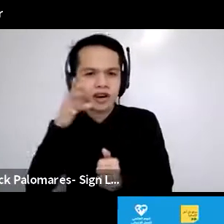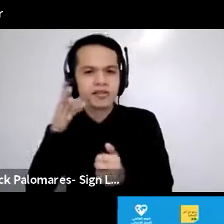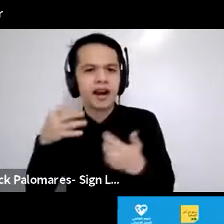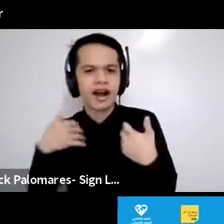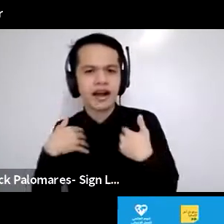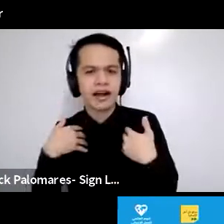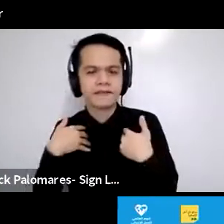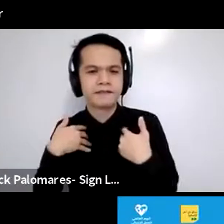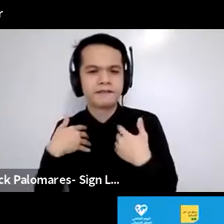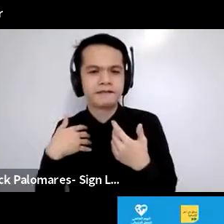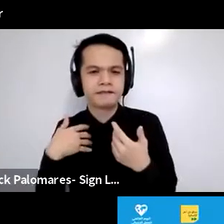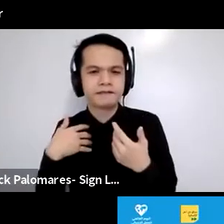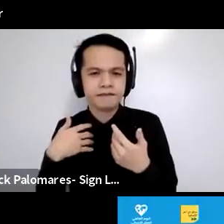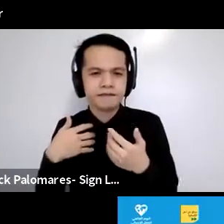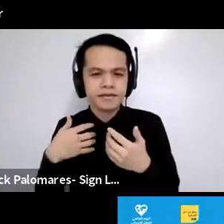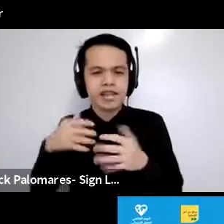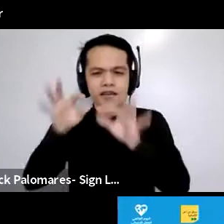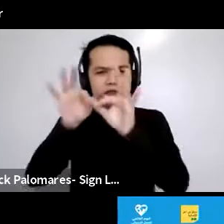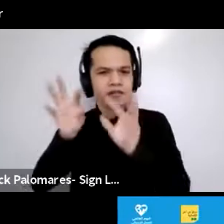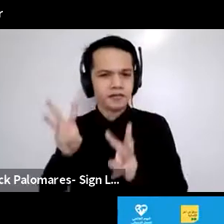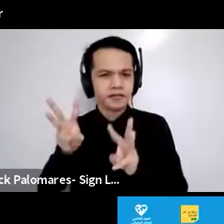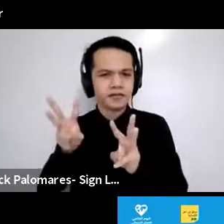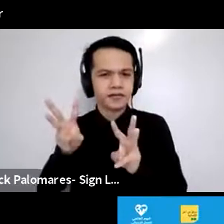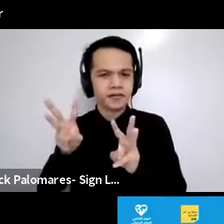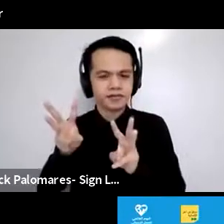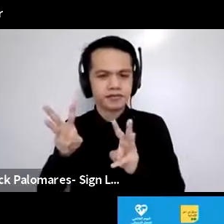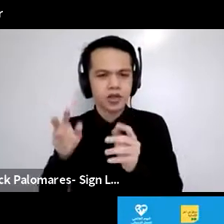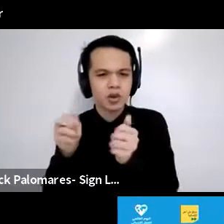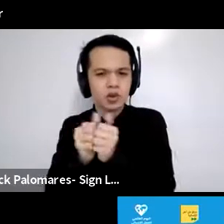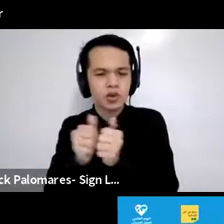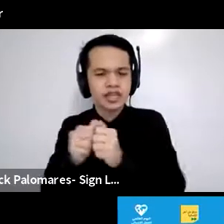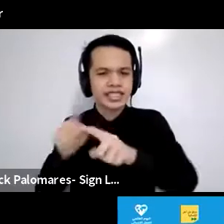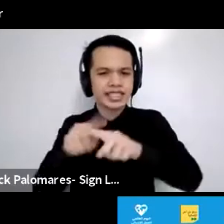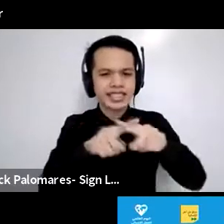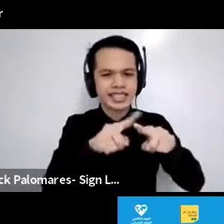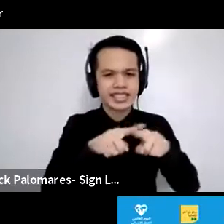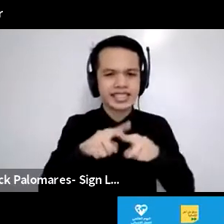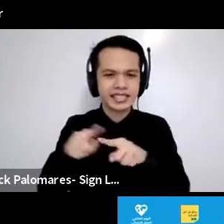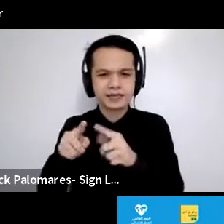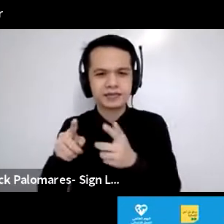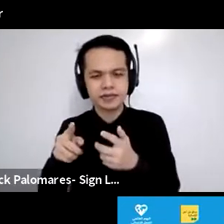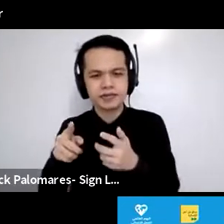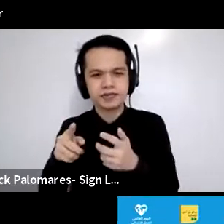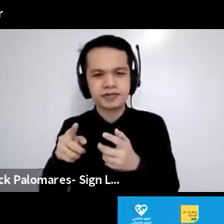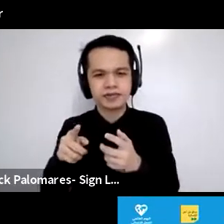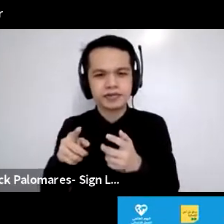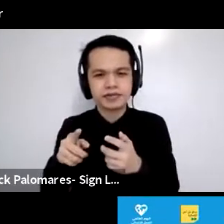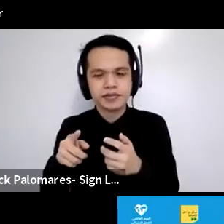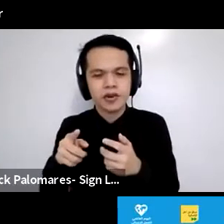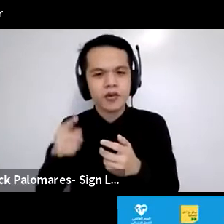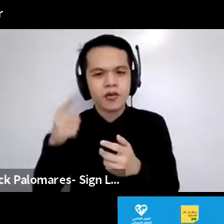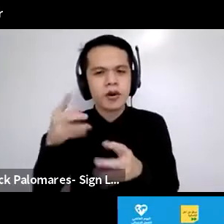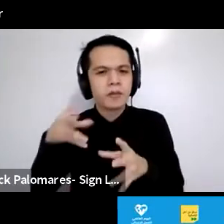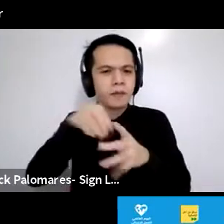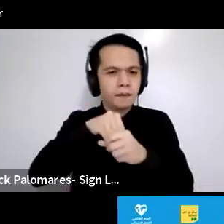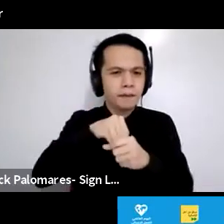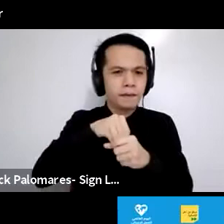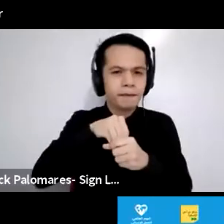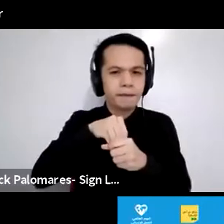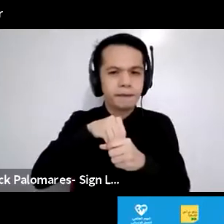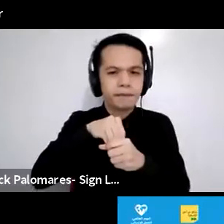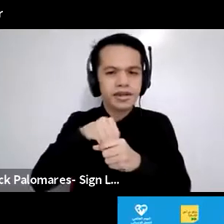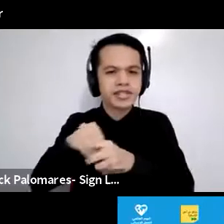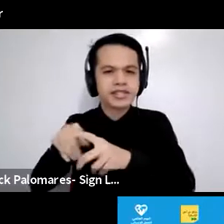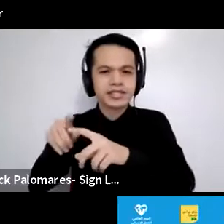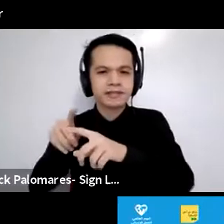convergence framework wherein we work with different ministries in BARM to involve